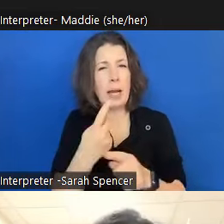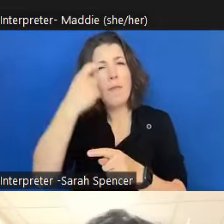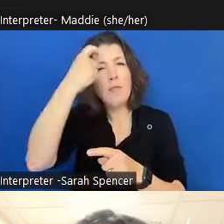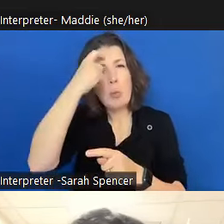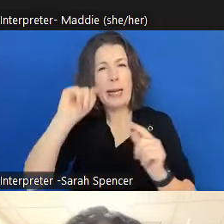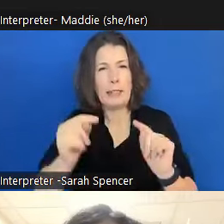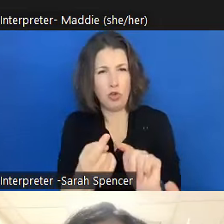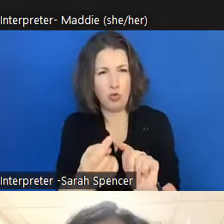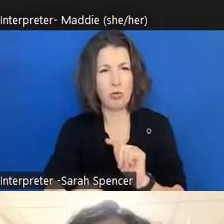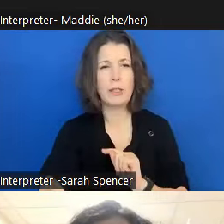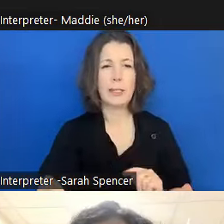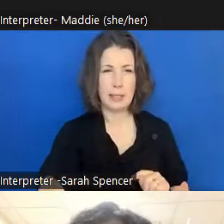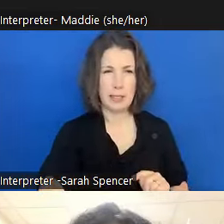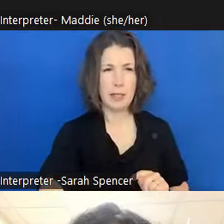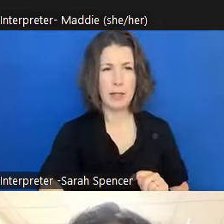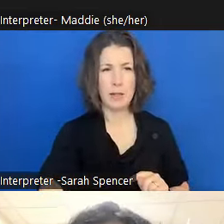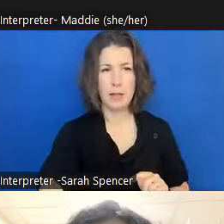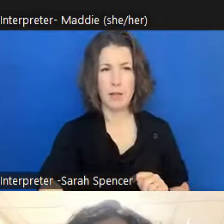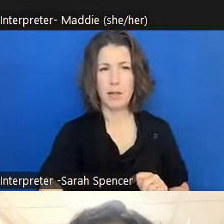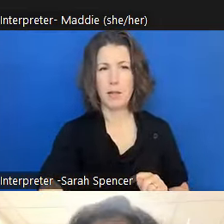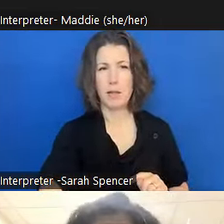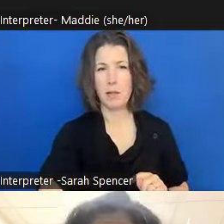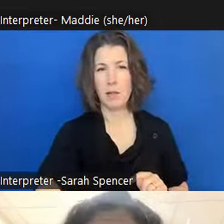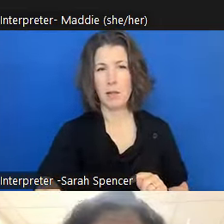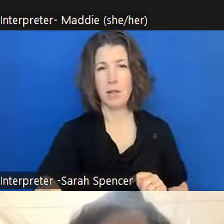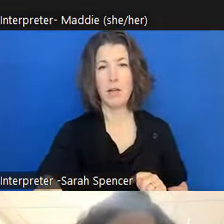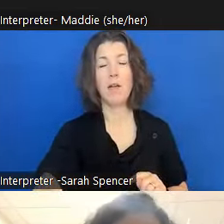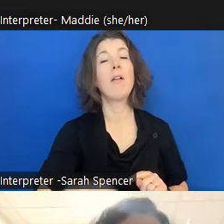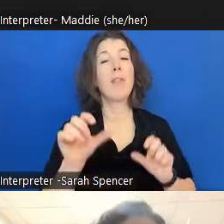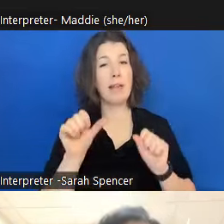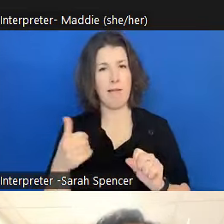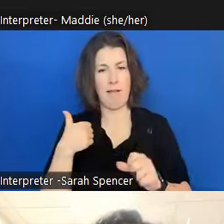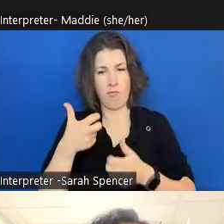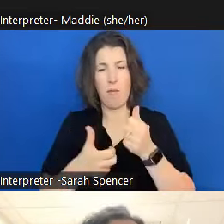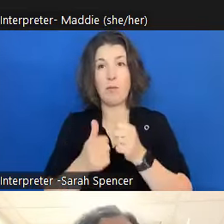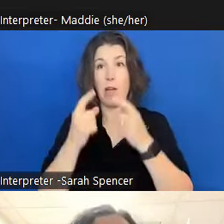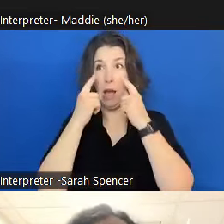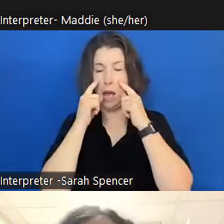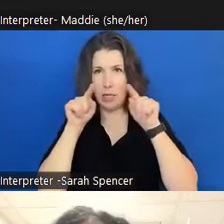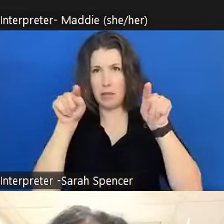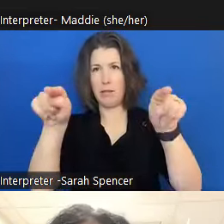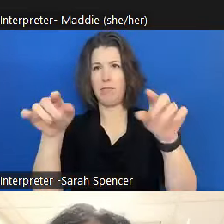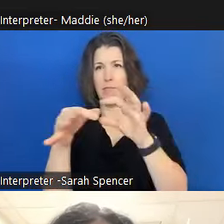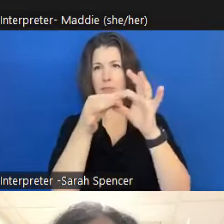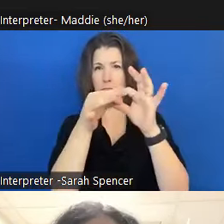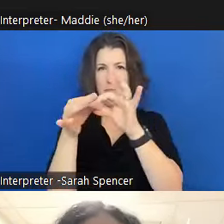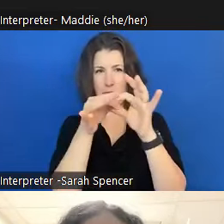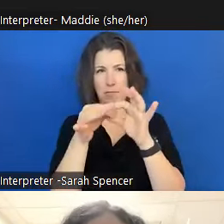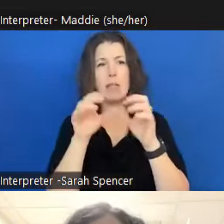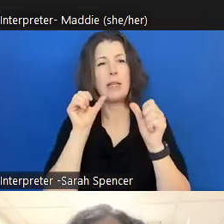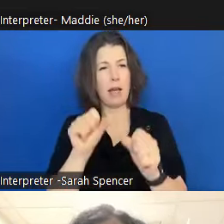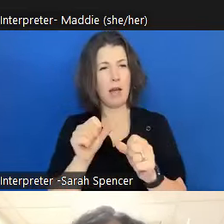get visual field loss or have difficulty teaming your eyes together, which then cause binocular vision